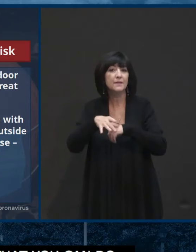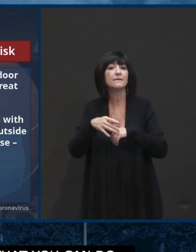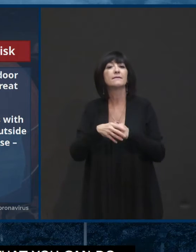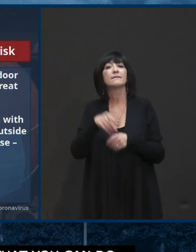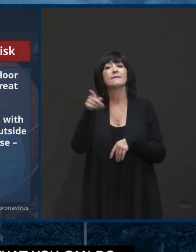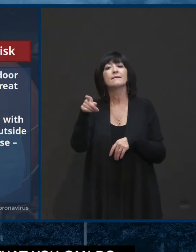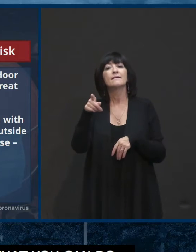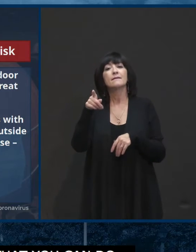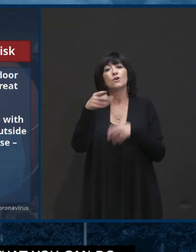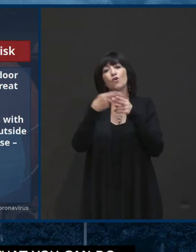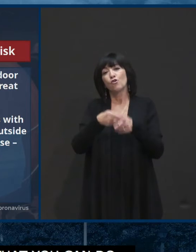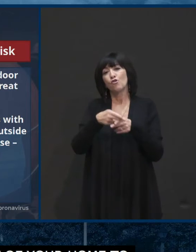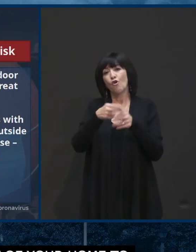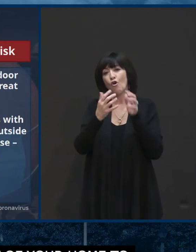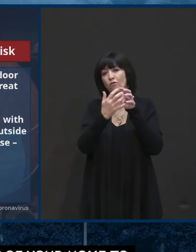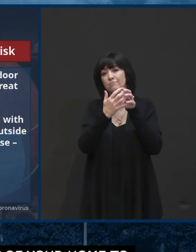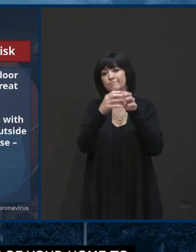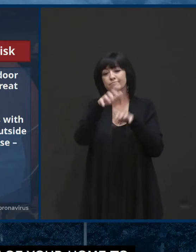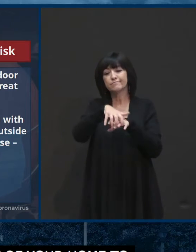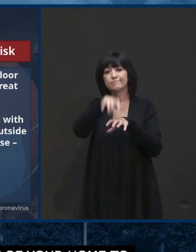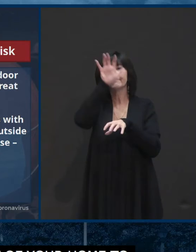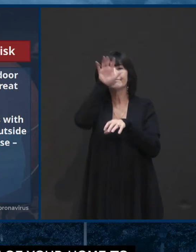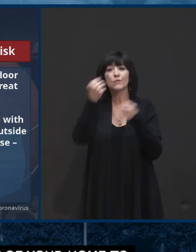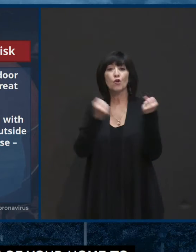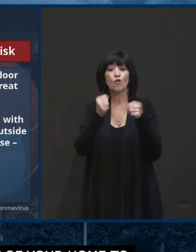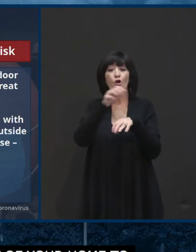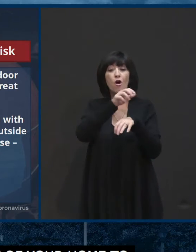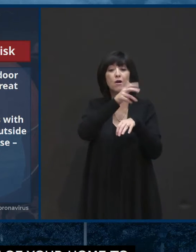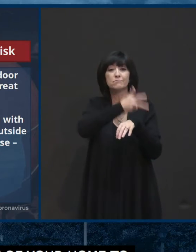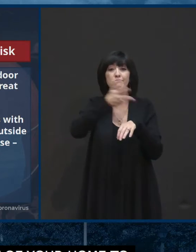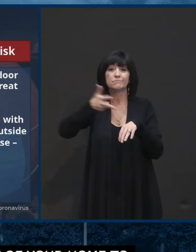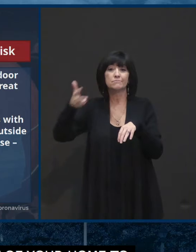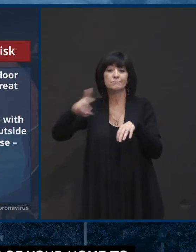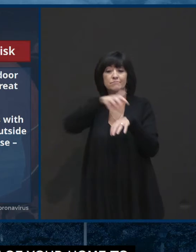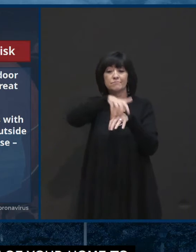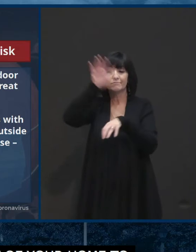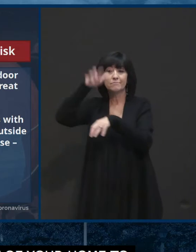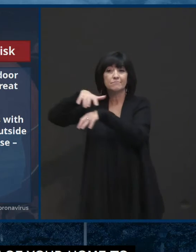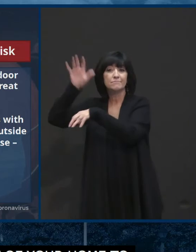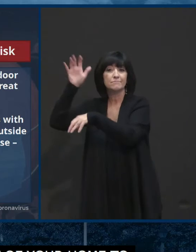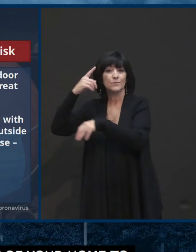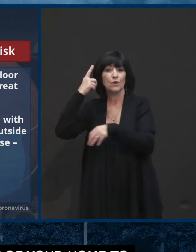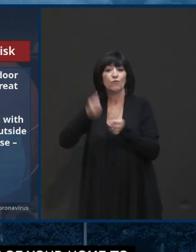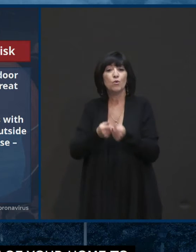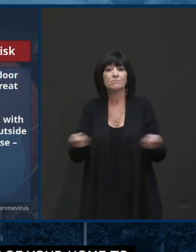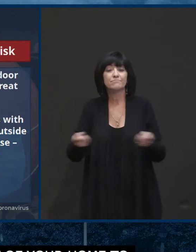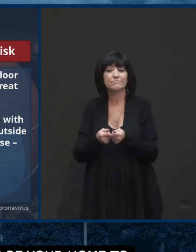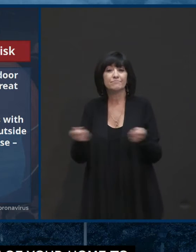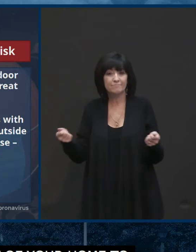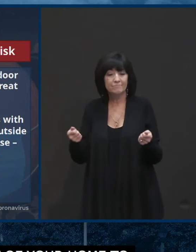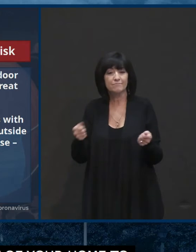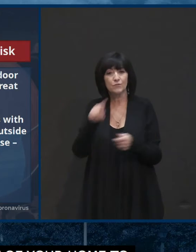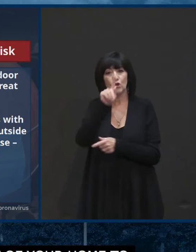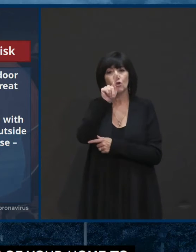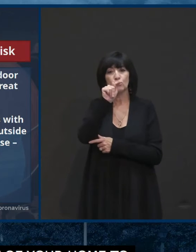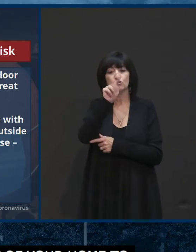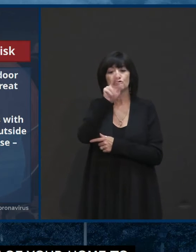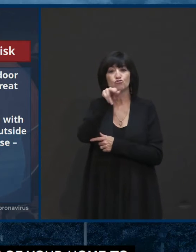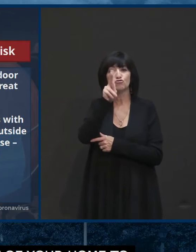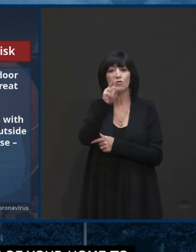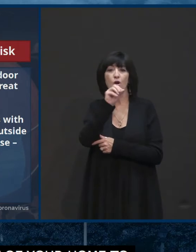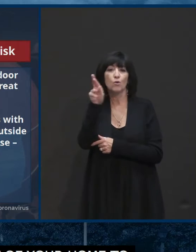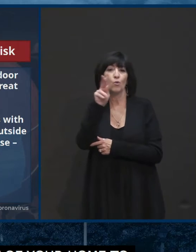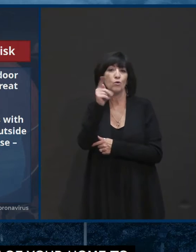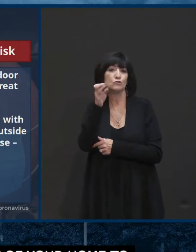involves social distancing and face coverings. Traditional trick or treat, we don't recommend this year, door-to-door